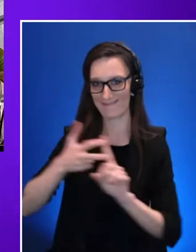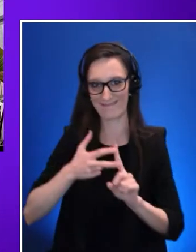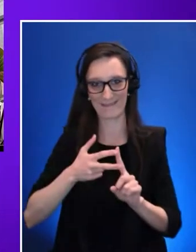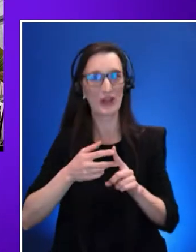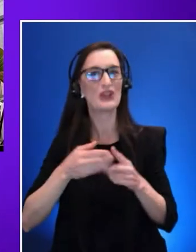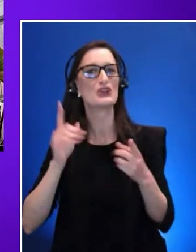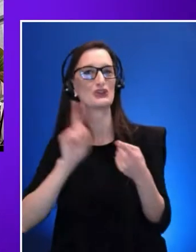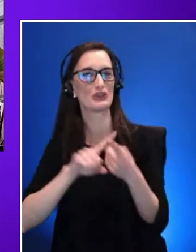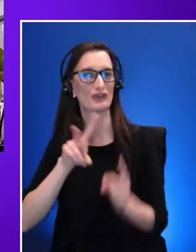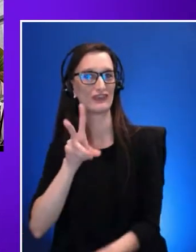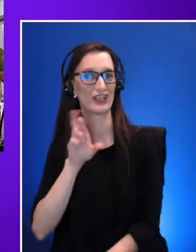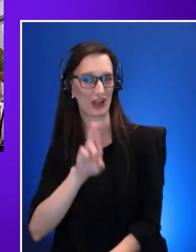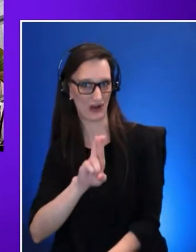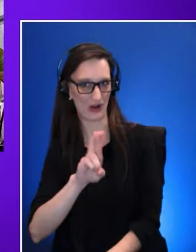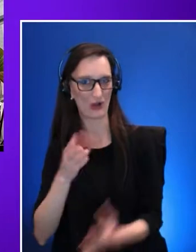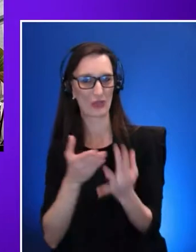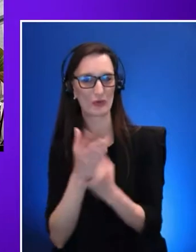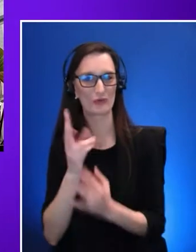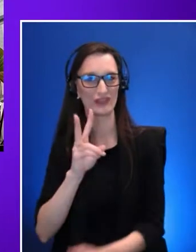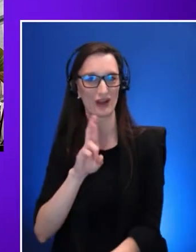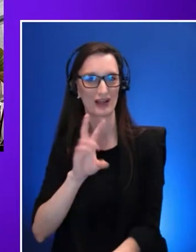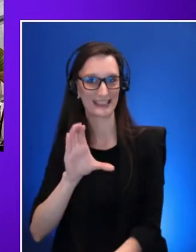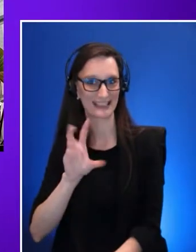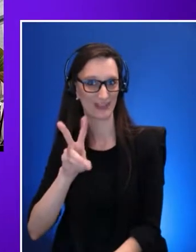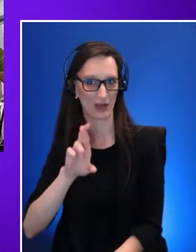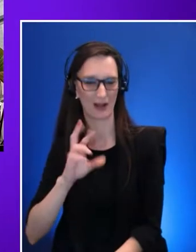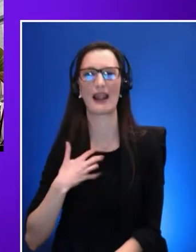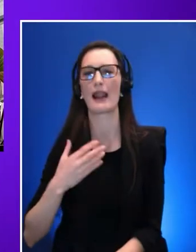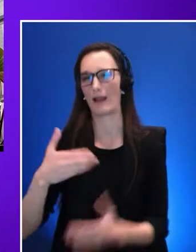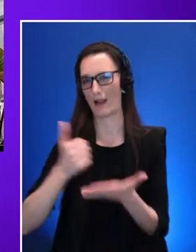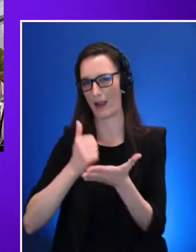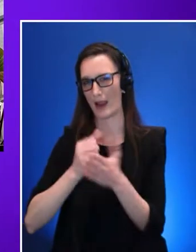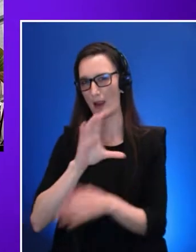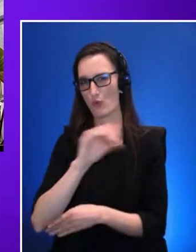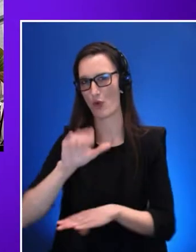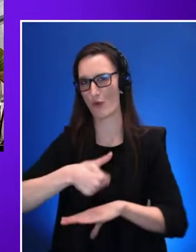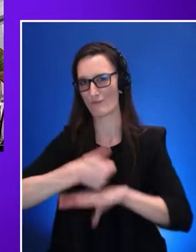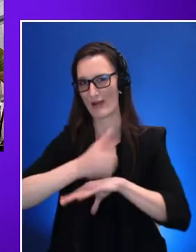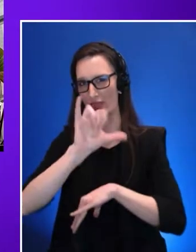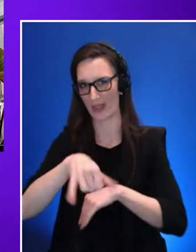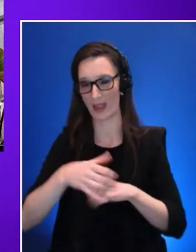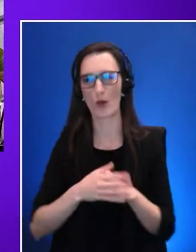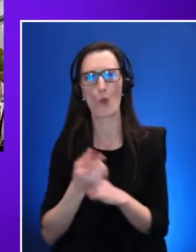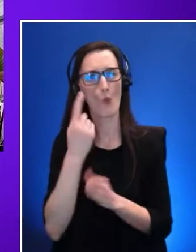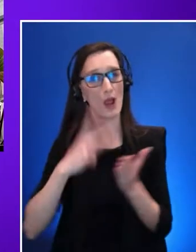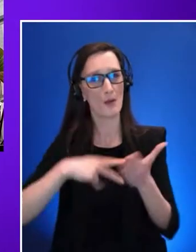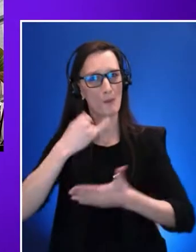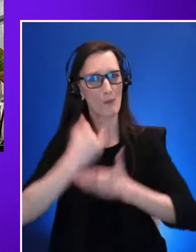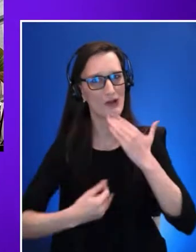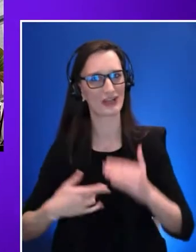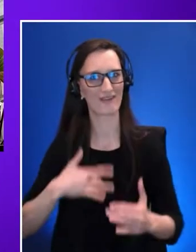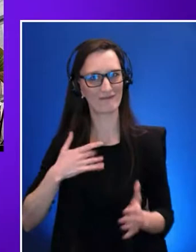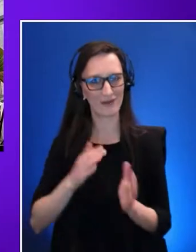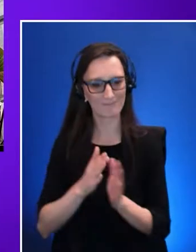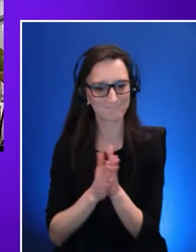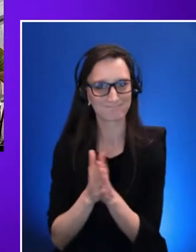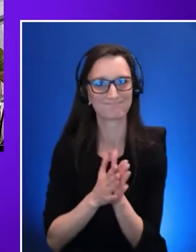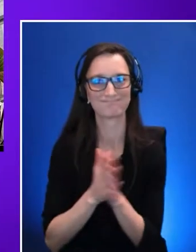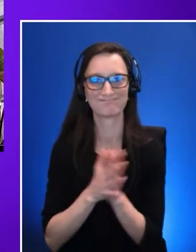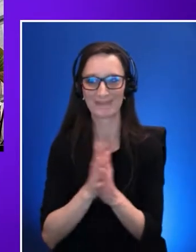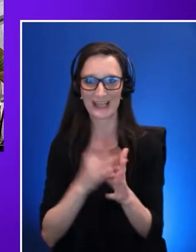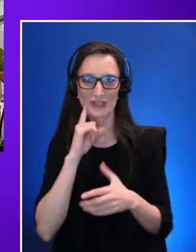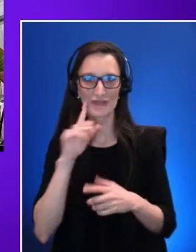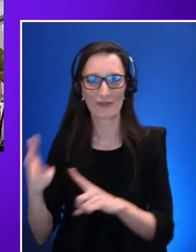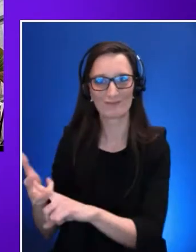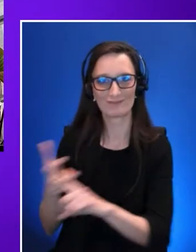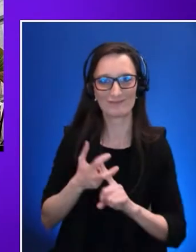helped co-found. And one of the projects that I was very passionate about bringing into this space was the Blind